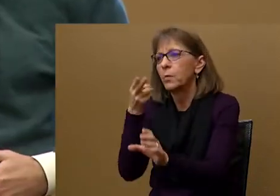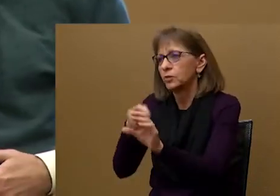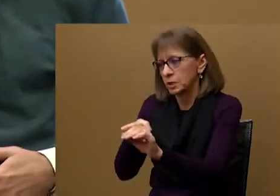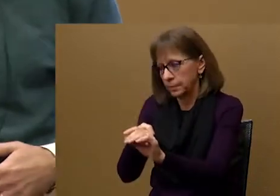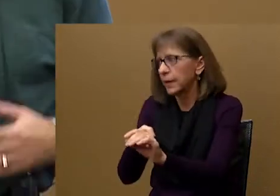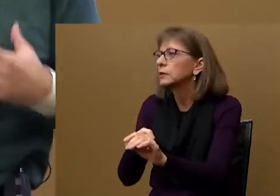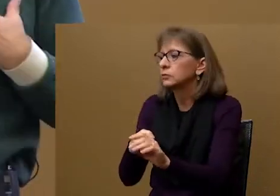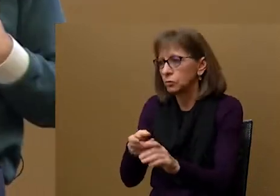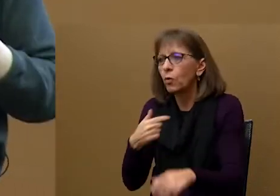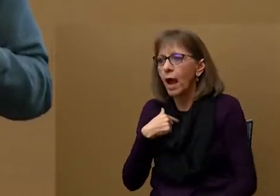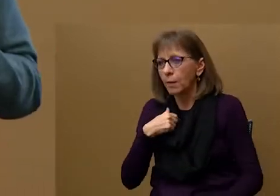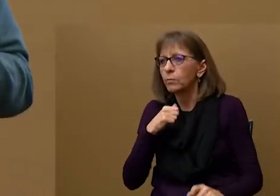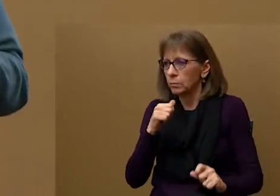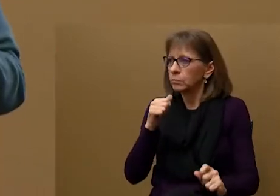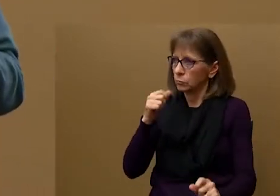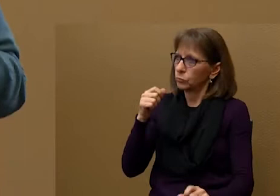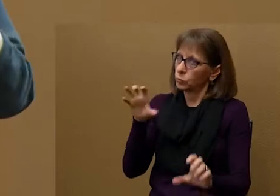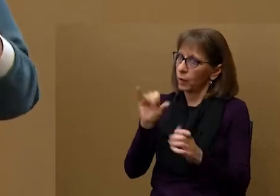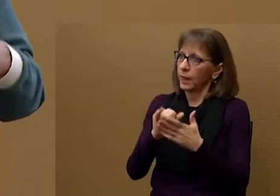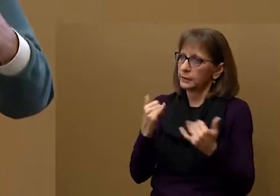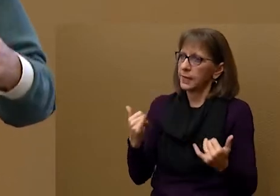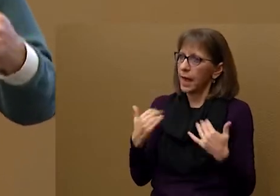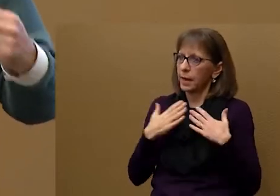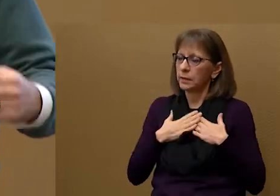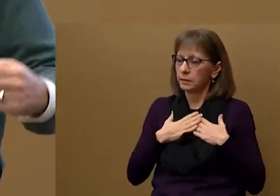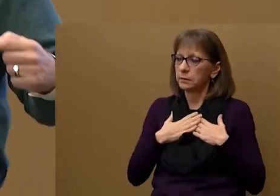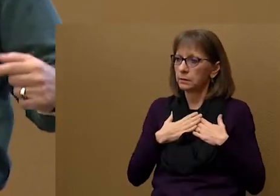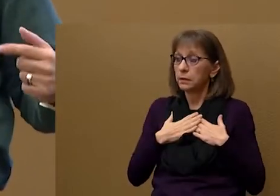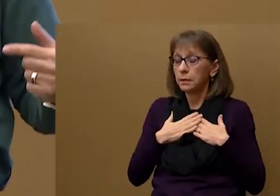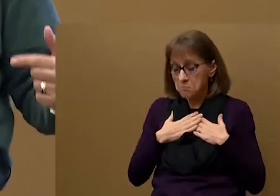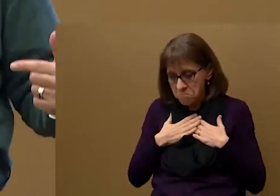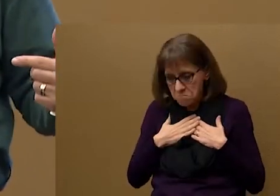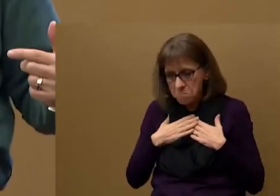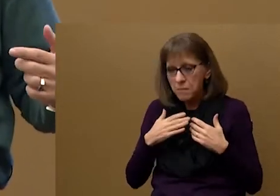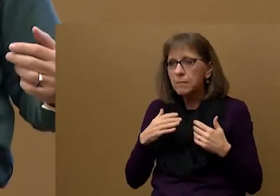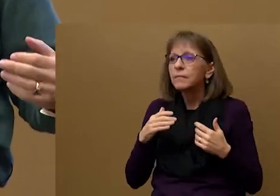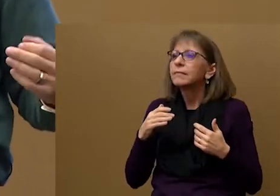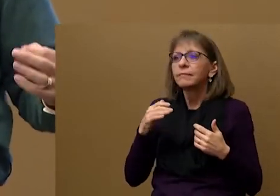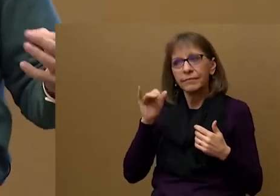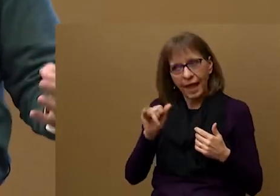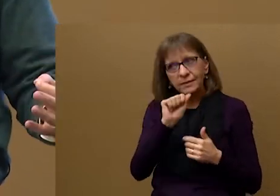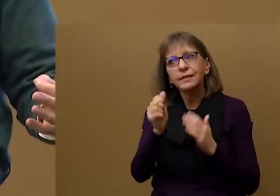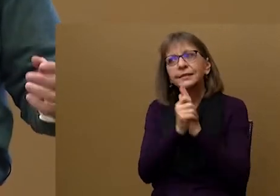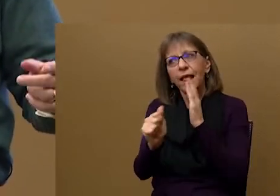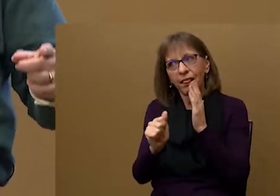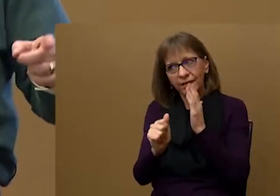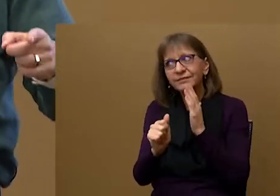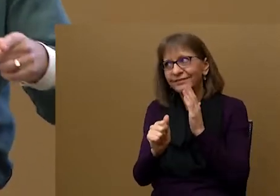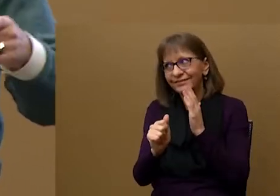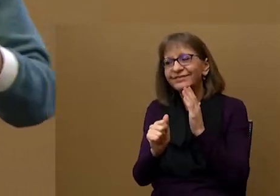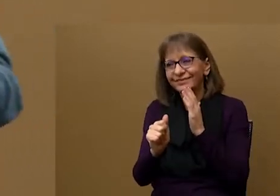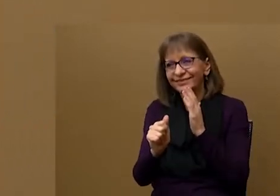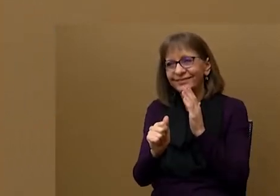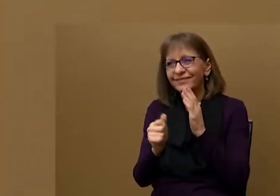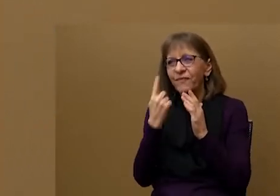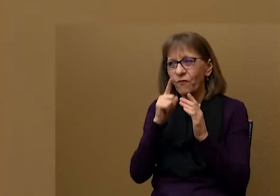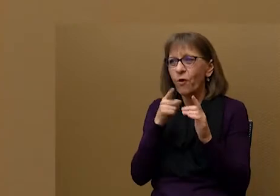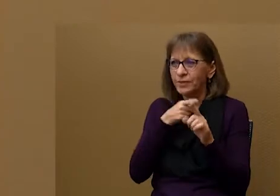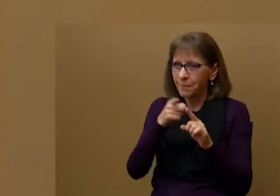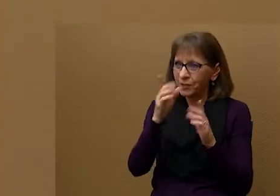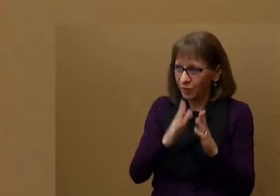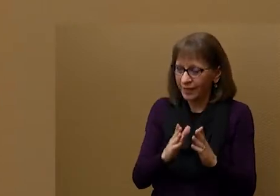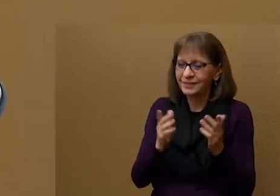to participating. So I'm trying to do that too. That's by the way, I would see as one of the skills under the skill dimension